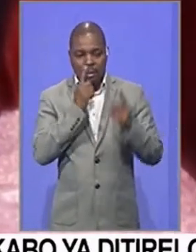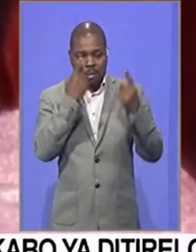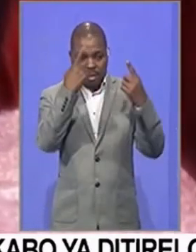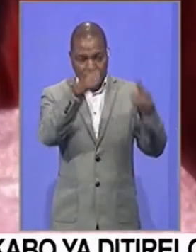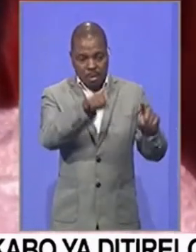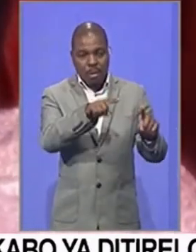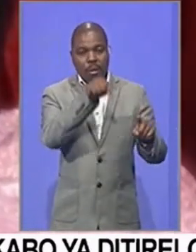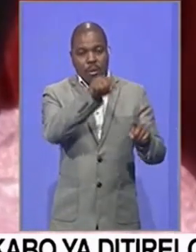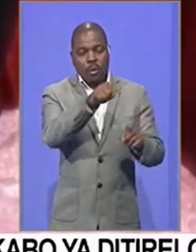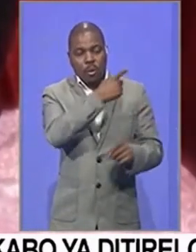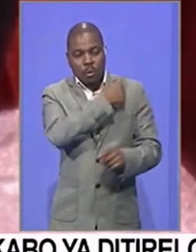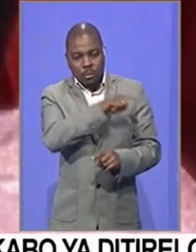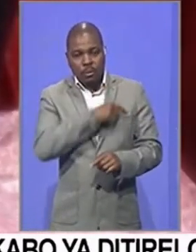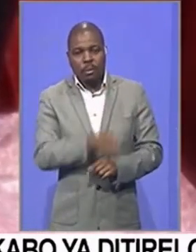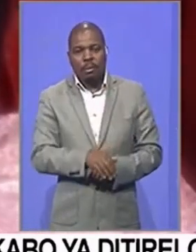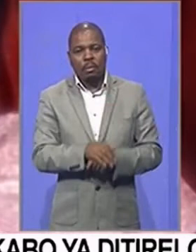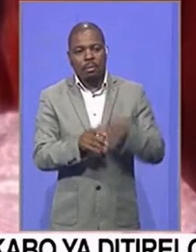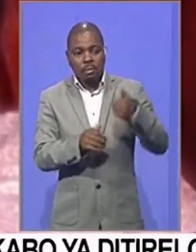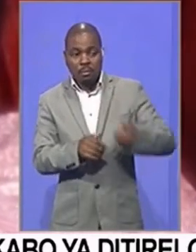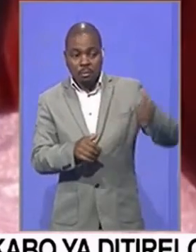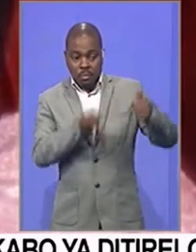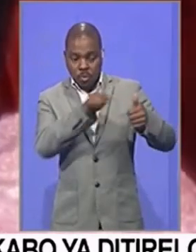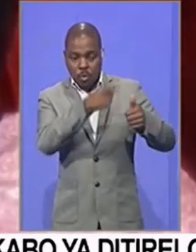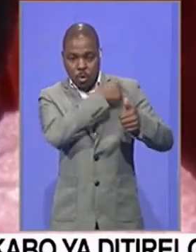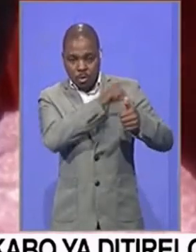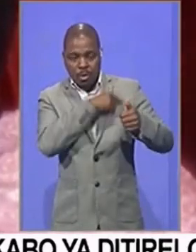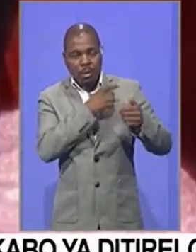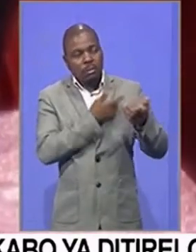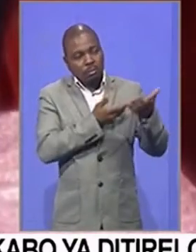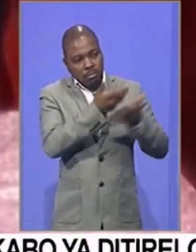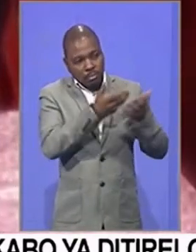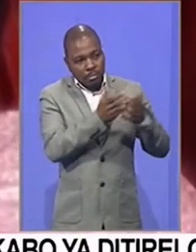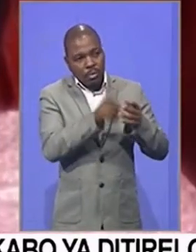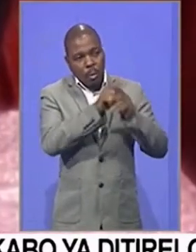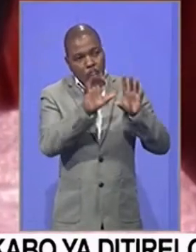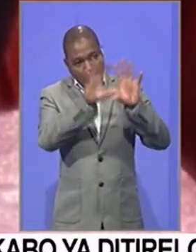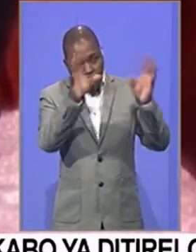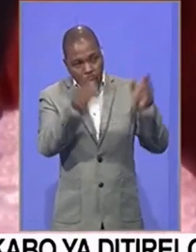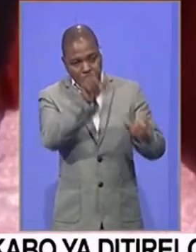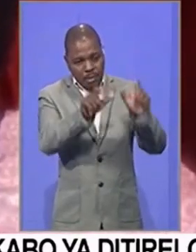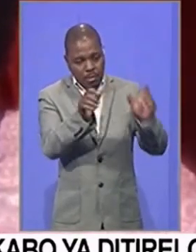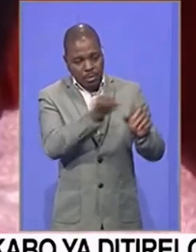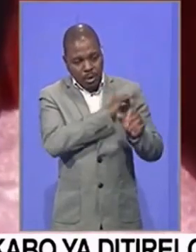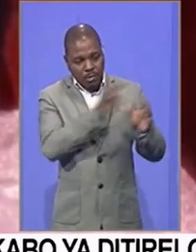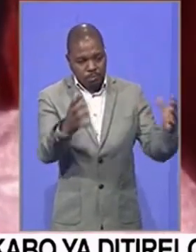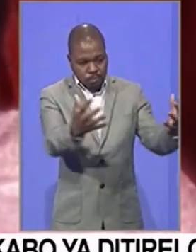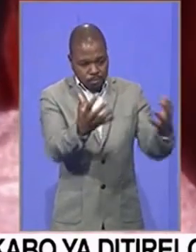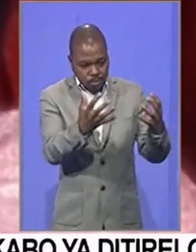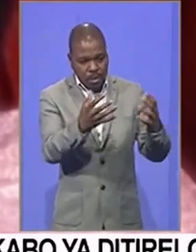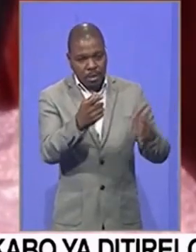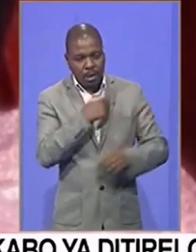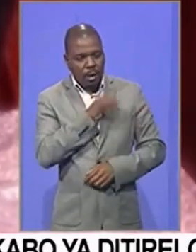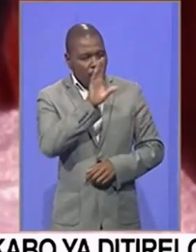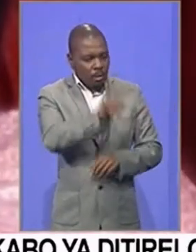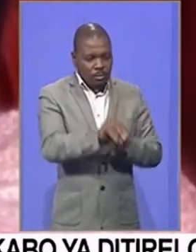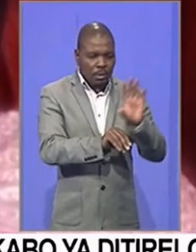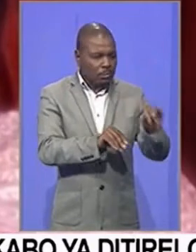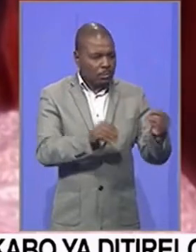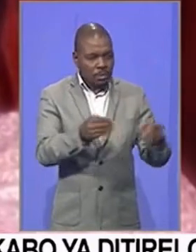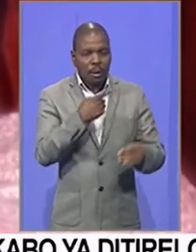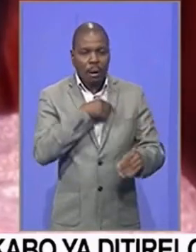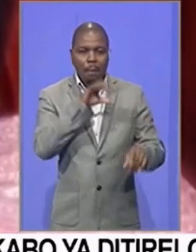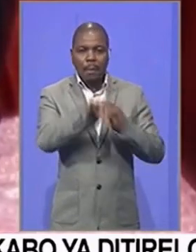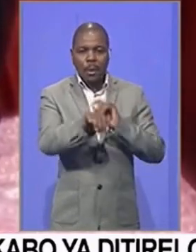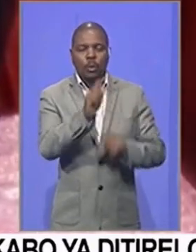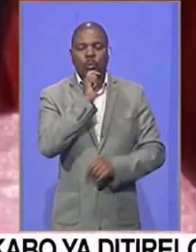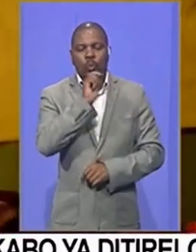sepetlele ra bolela le moetapele ba sepetlele a bitša ba sepetlele ka moka ba tla ba dula fase ra botišana ra khumana ile re tabo